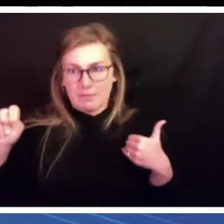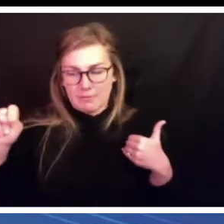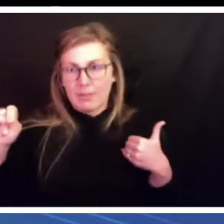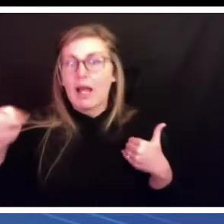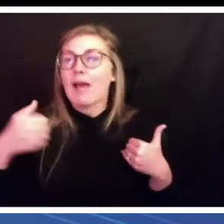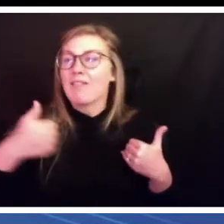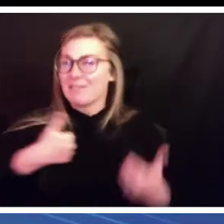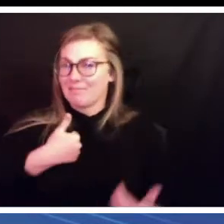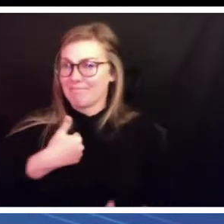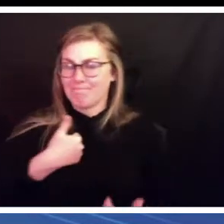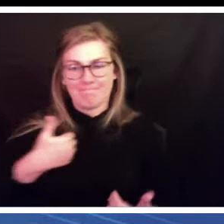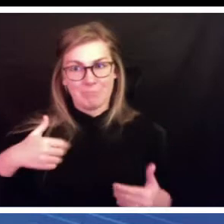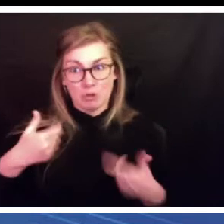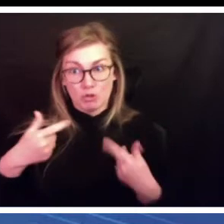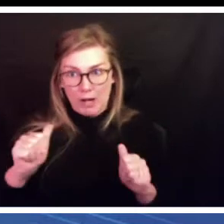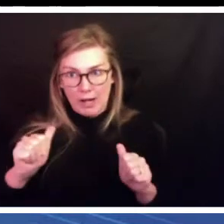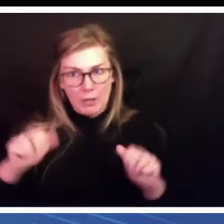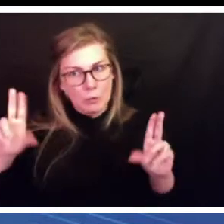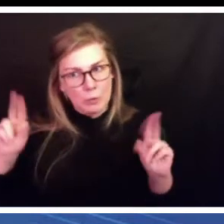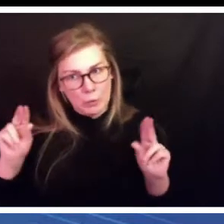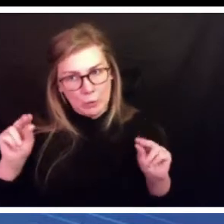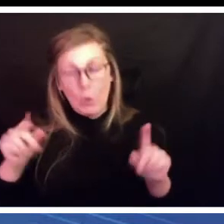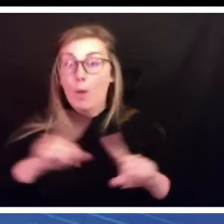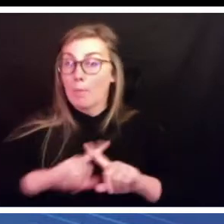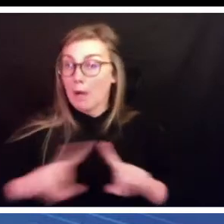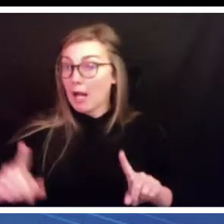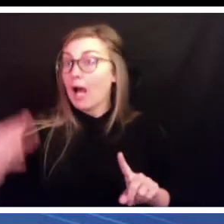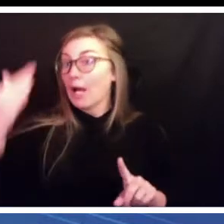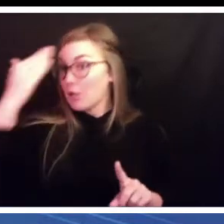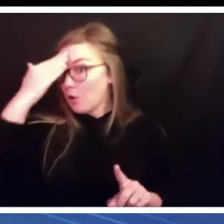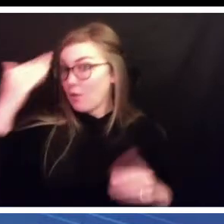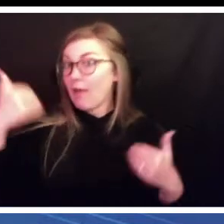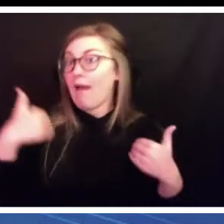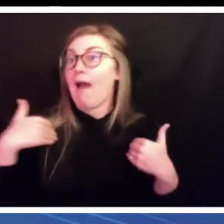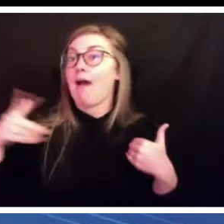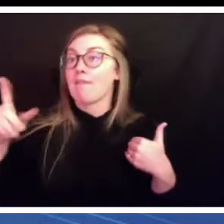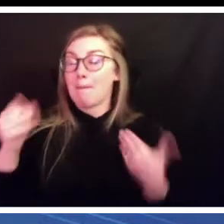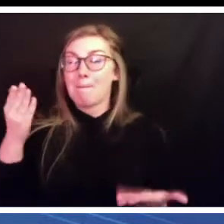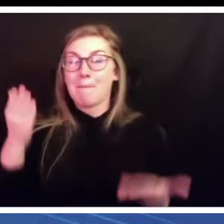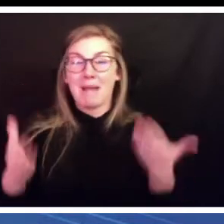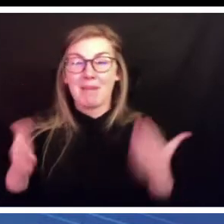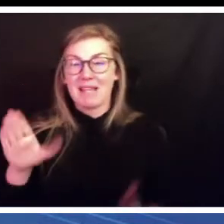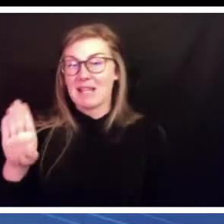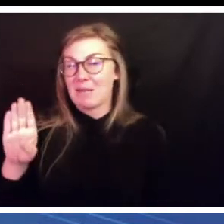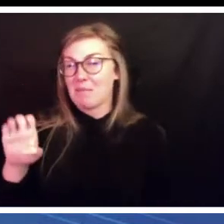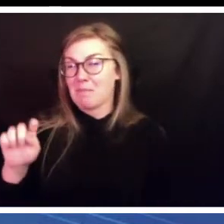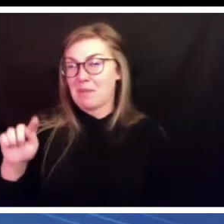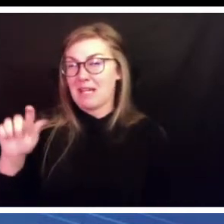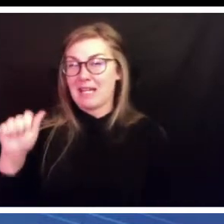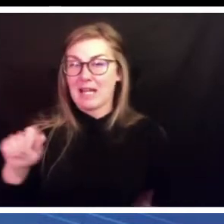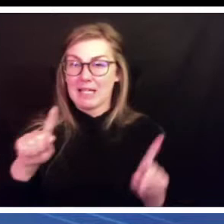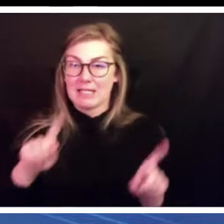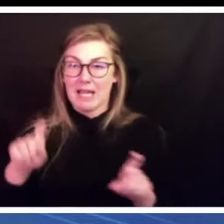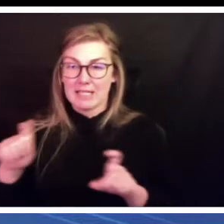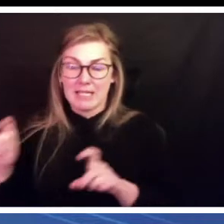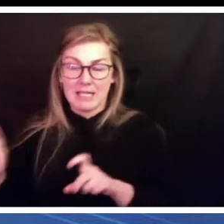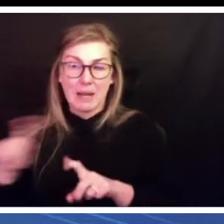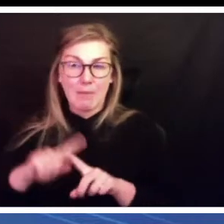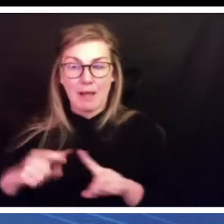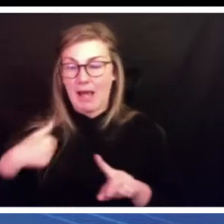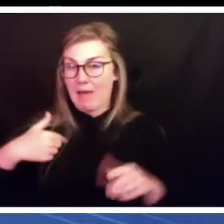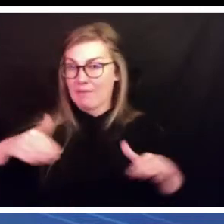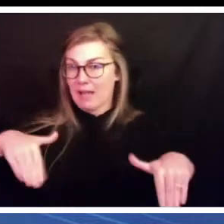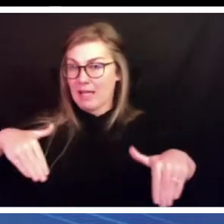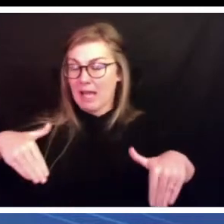myself, but I've been told that that now exists. So maybe it's in beta. I don't know stages, but I haven't tried that myself. And I think that's great.